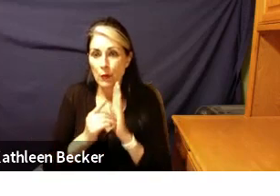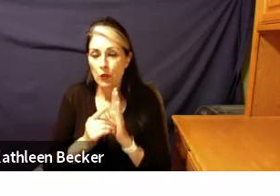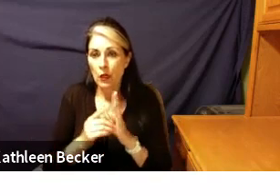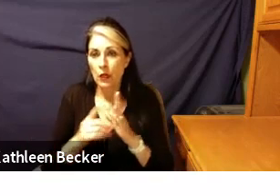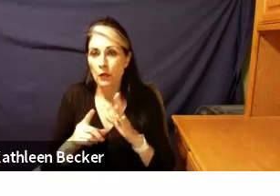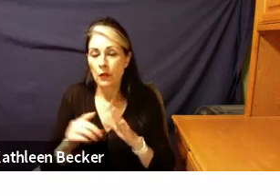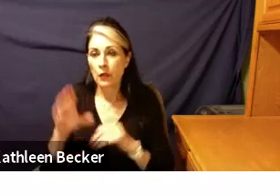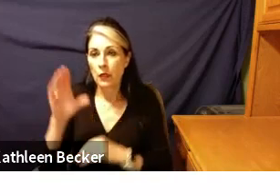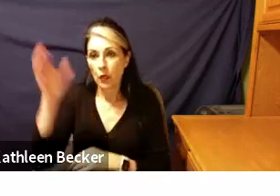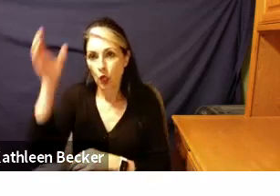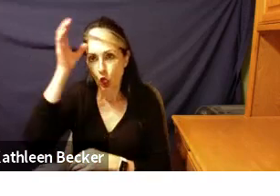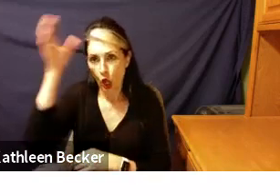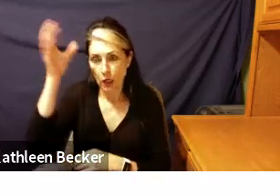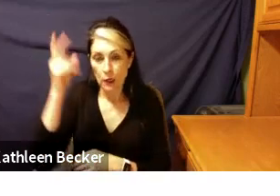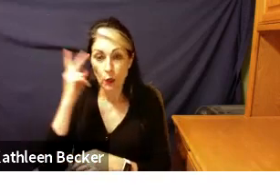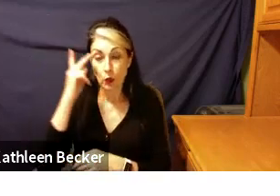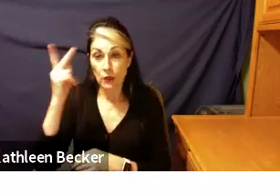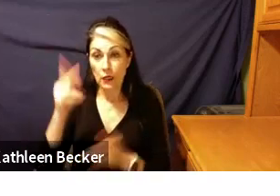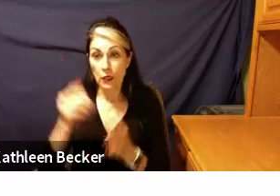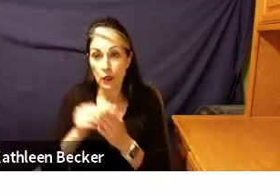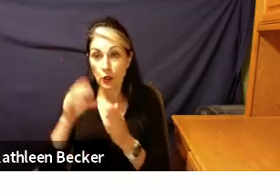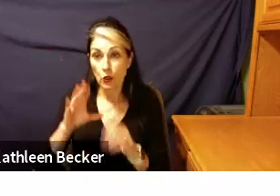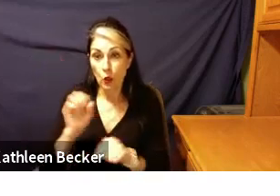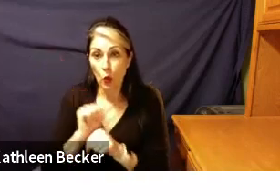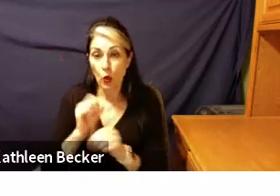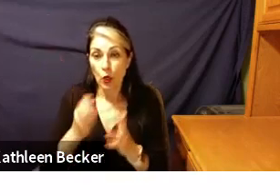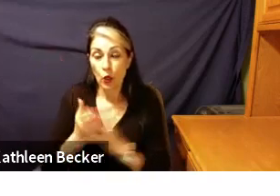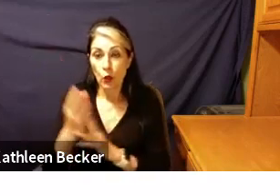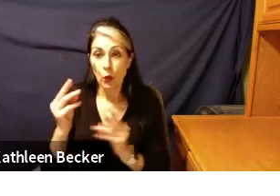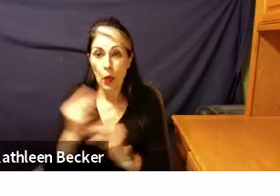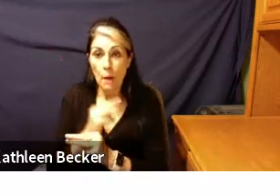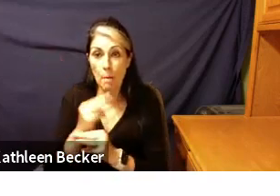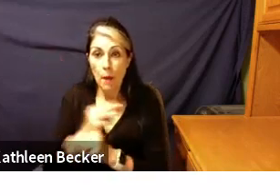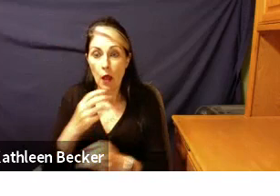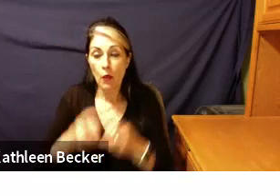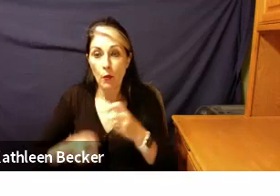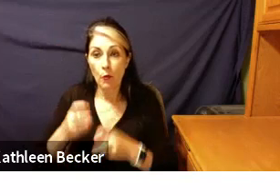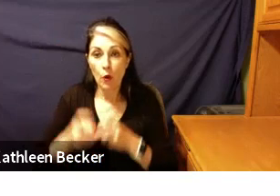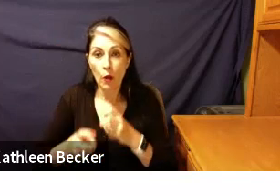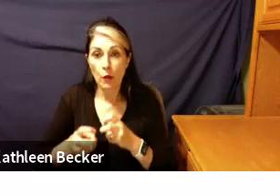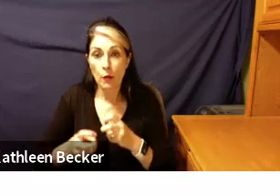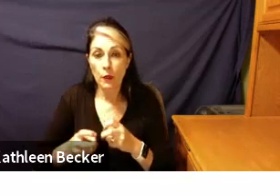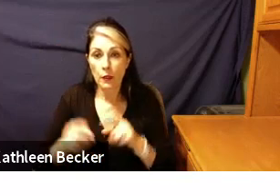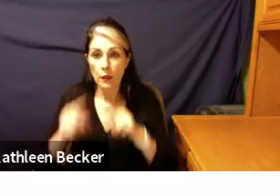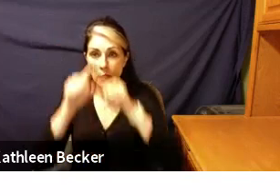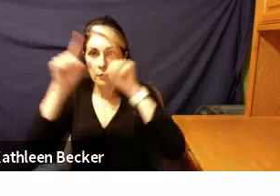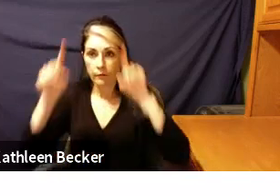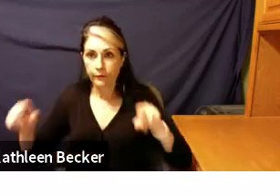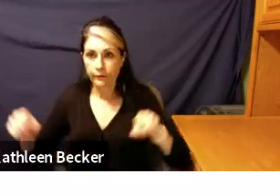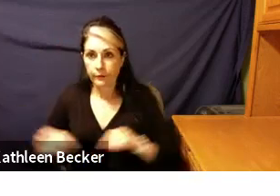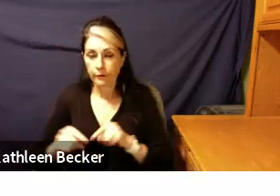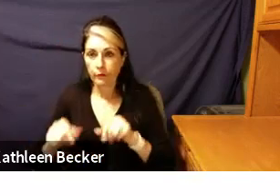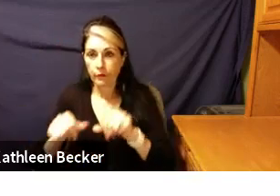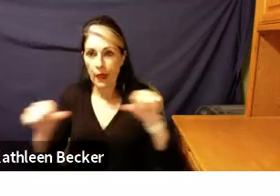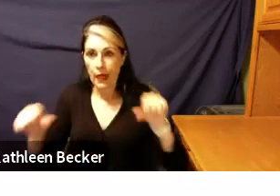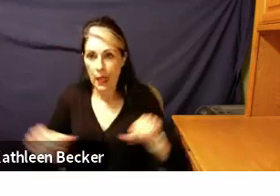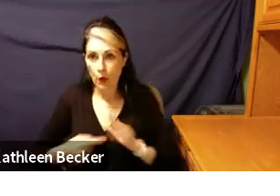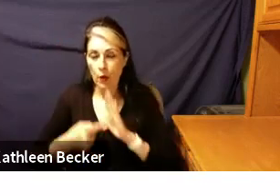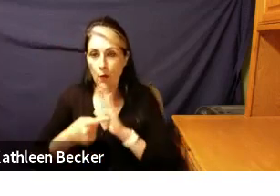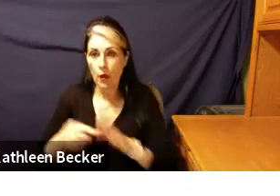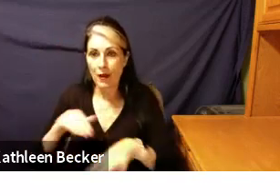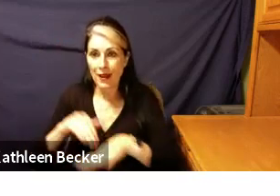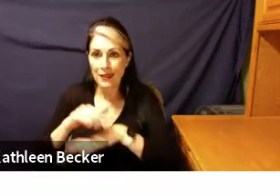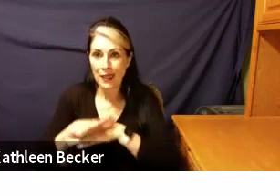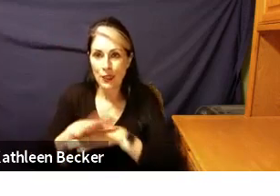concepts. Here we see the student was working through a math problem and drew her area model and sent it to the Paper